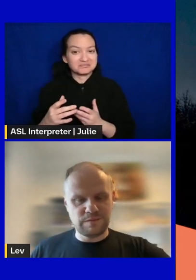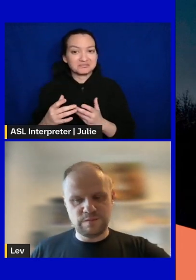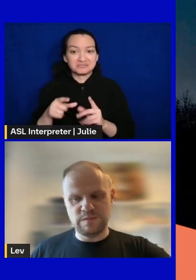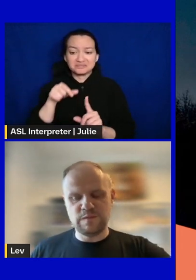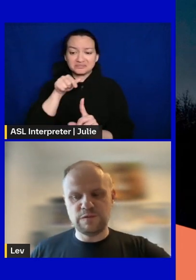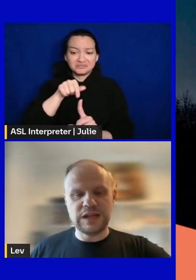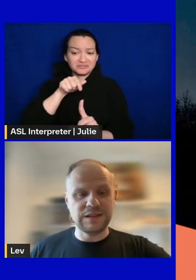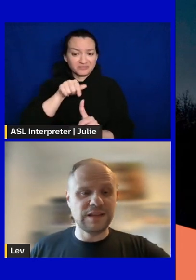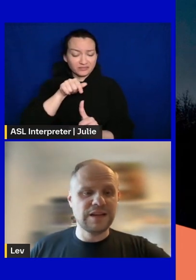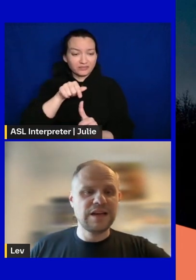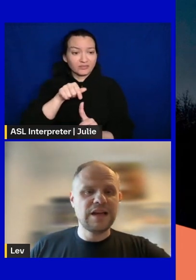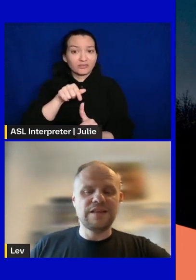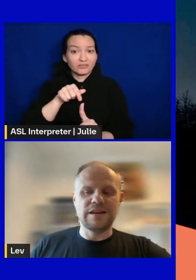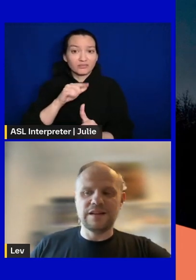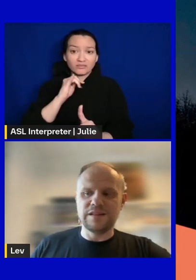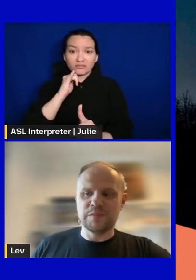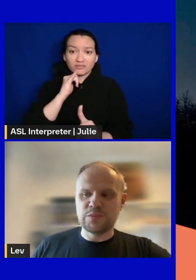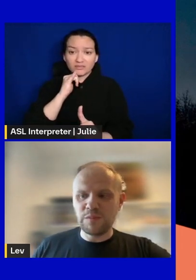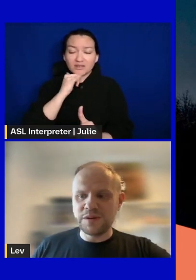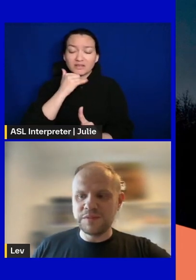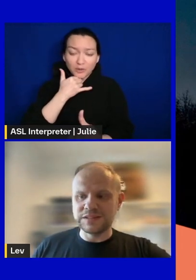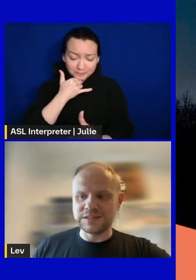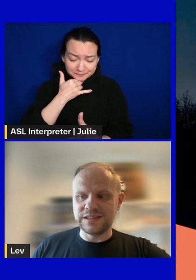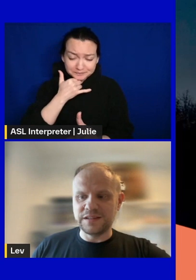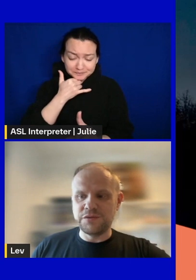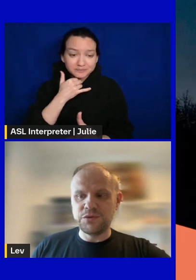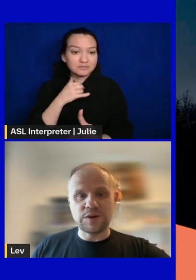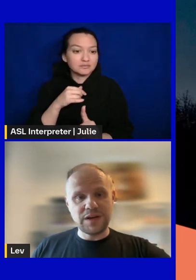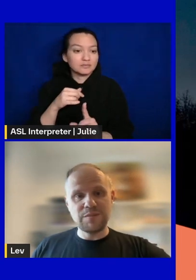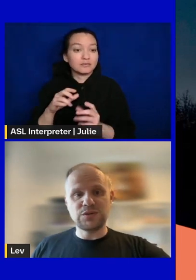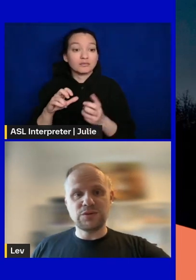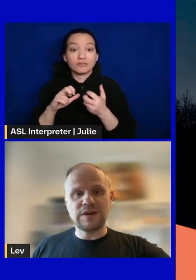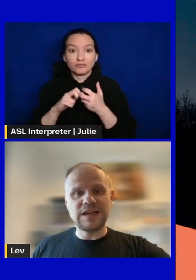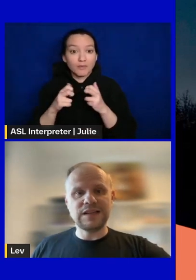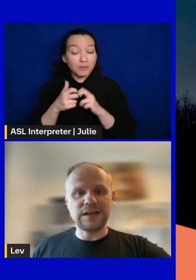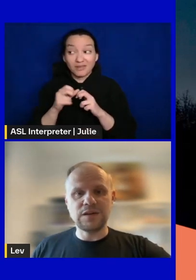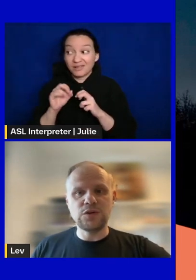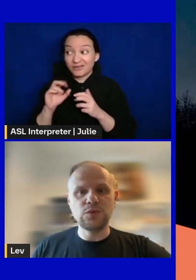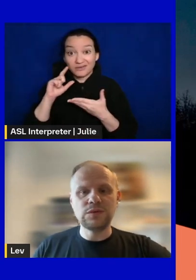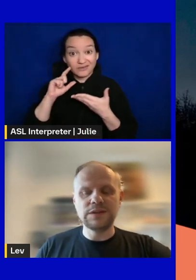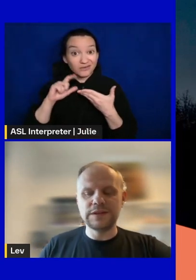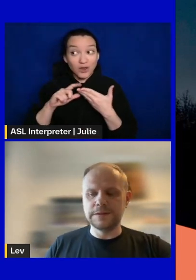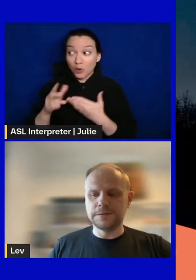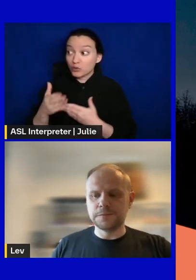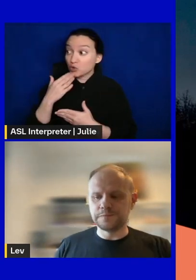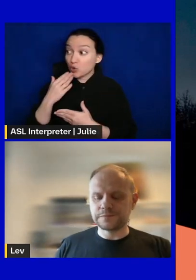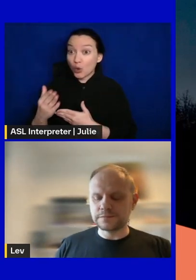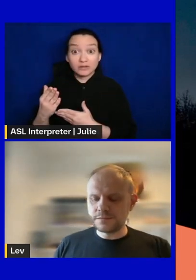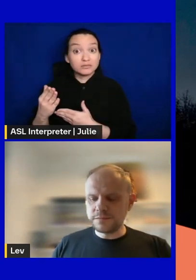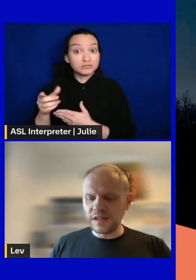main flood. The problem is that if you were able to find a good